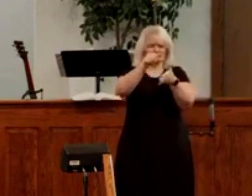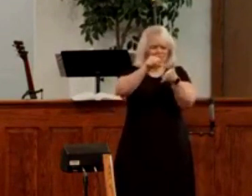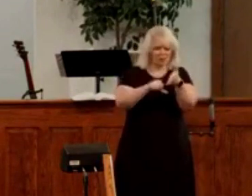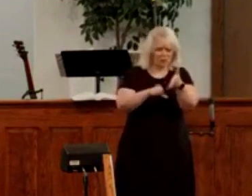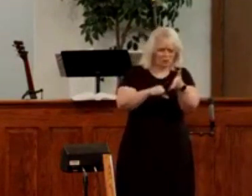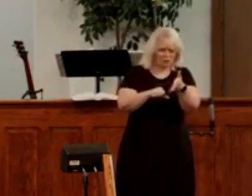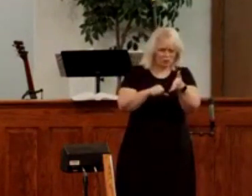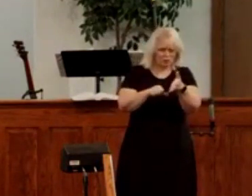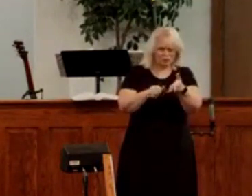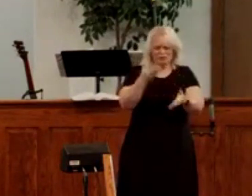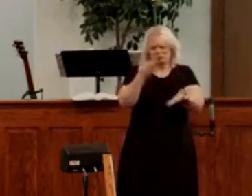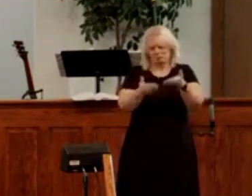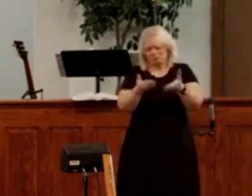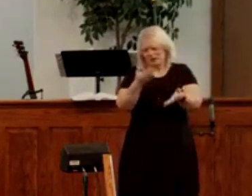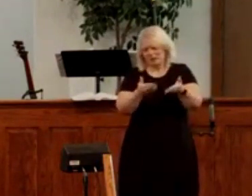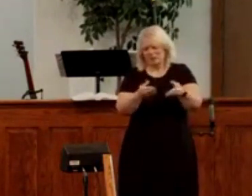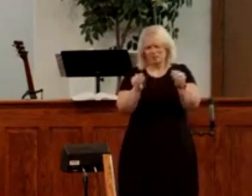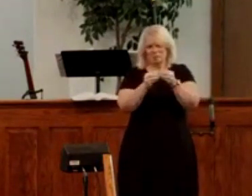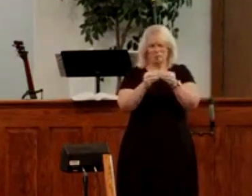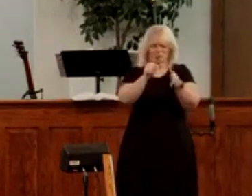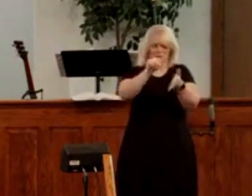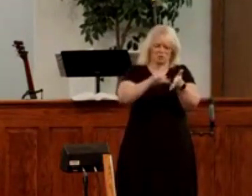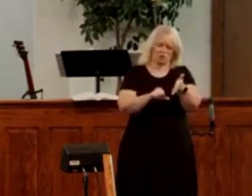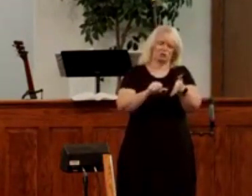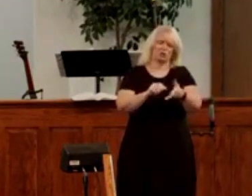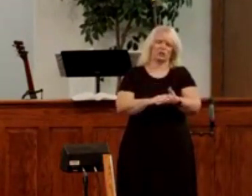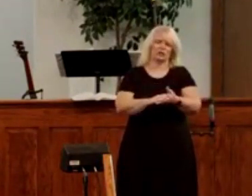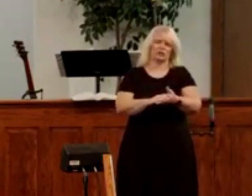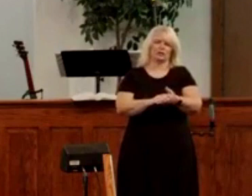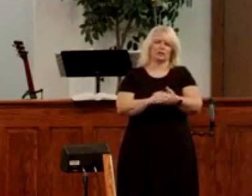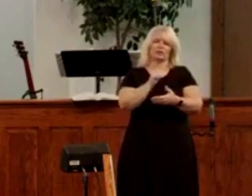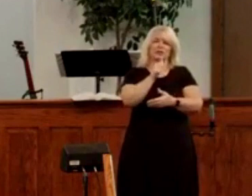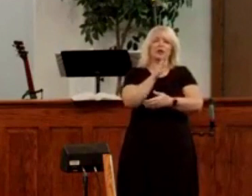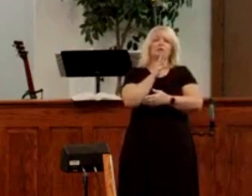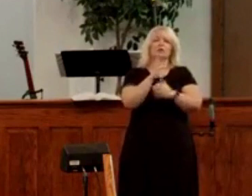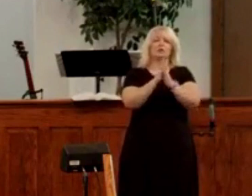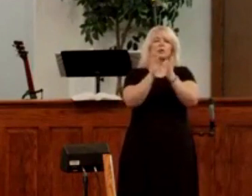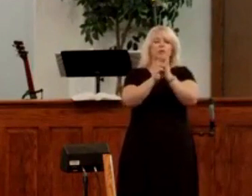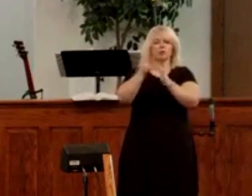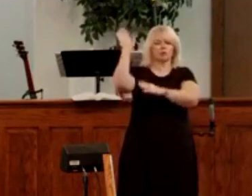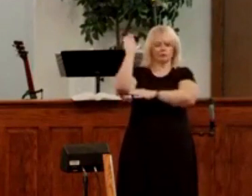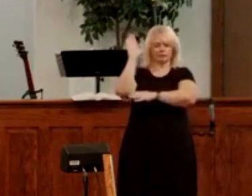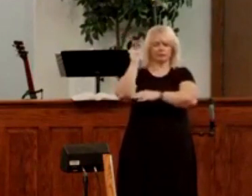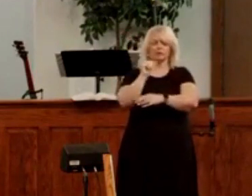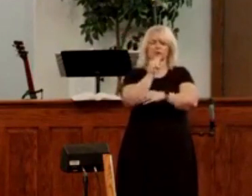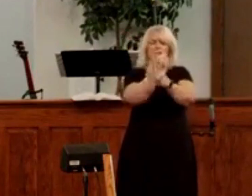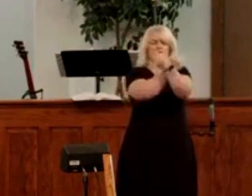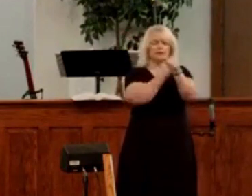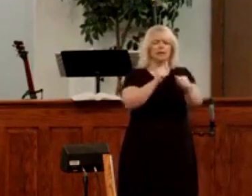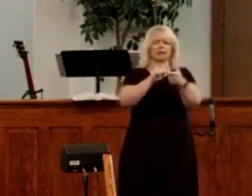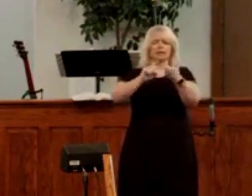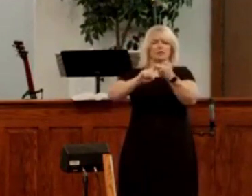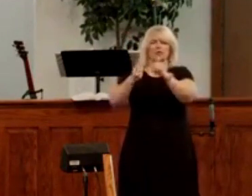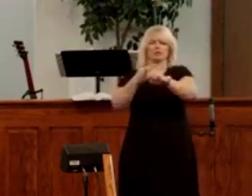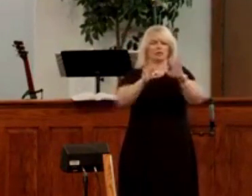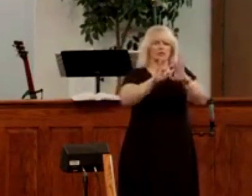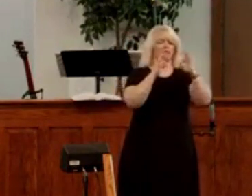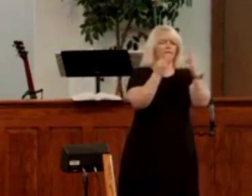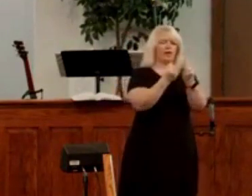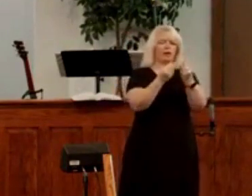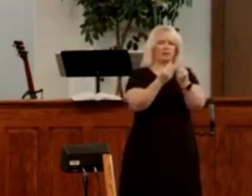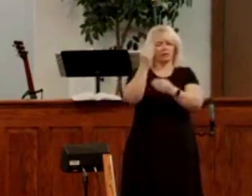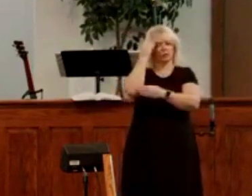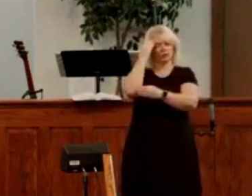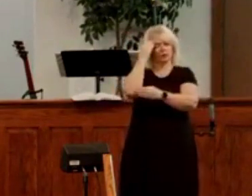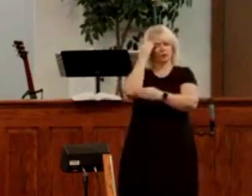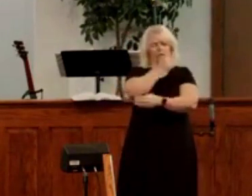that pain, so he may have to have another surgery. How about your unspoken needs, as well as unsaved friends and family members? We know the Lord goes before